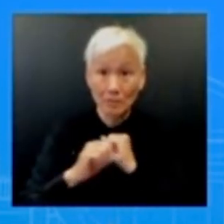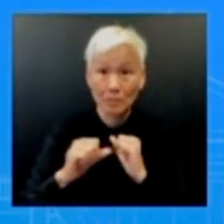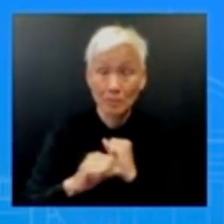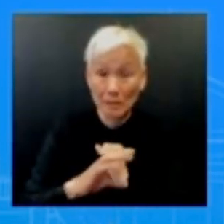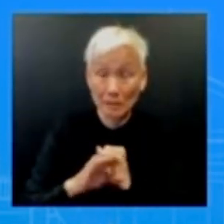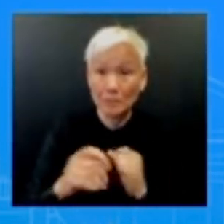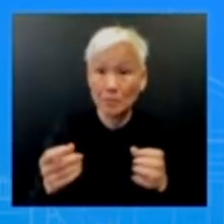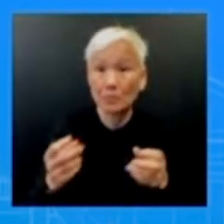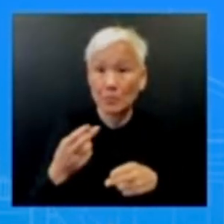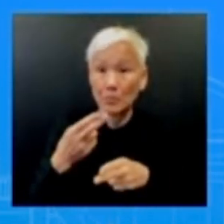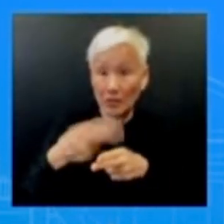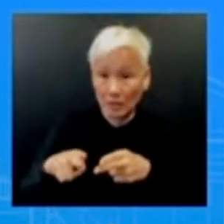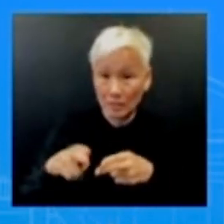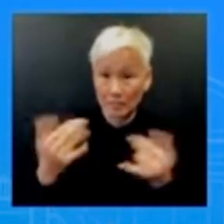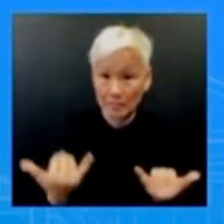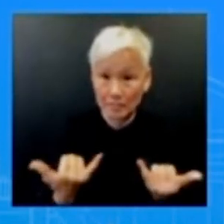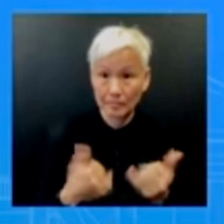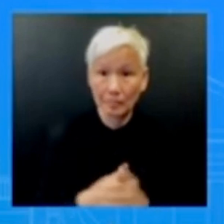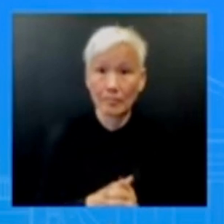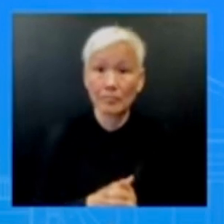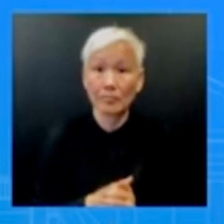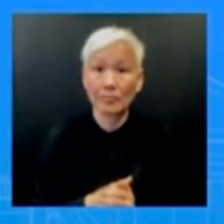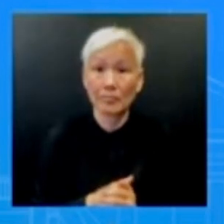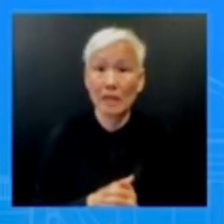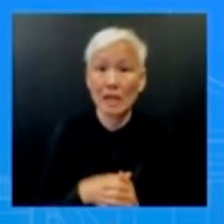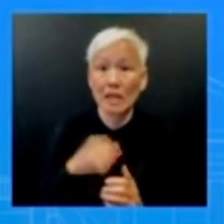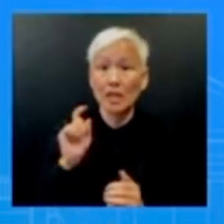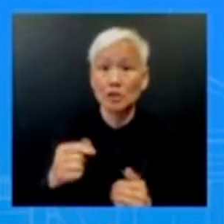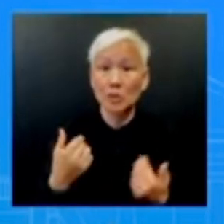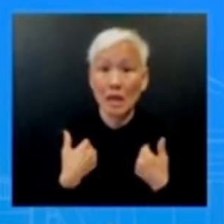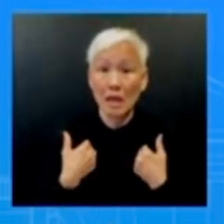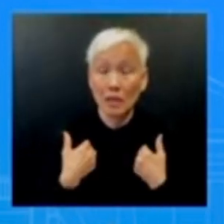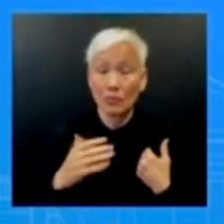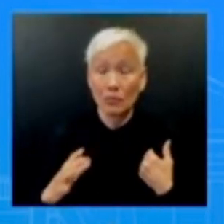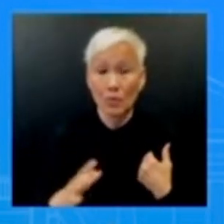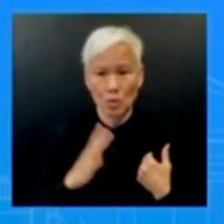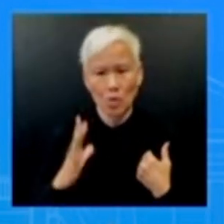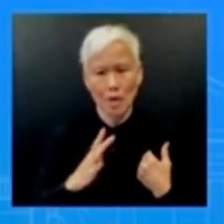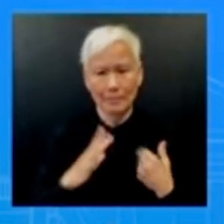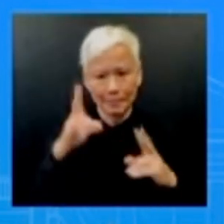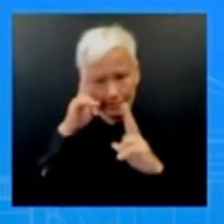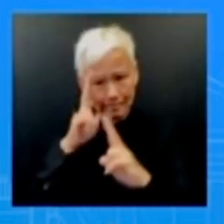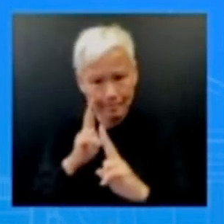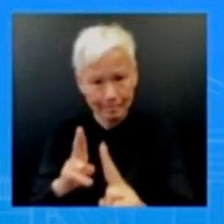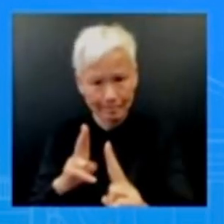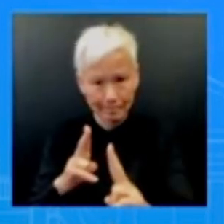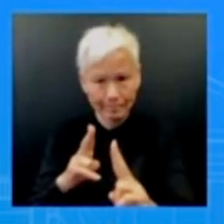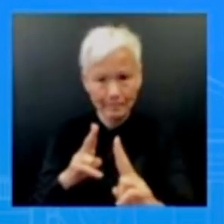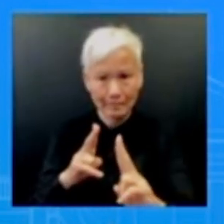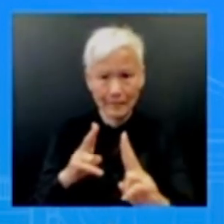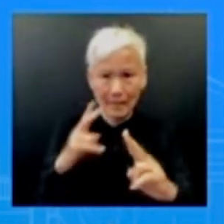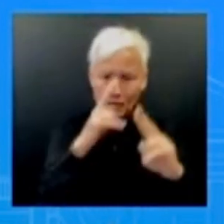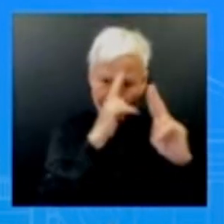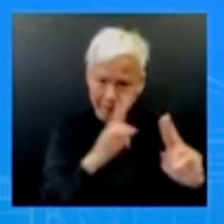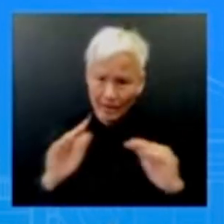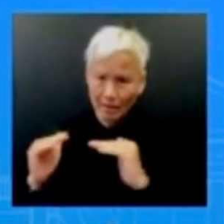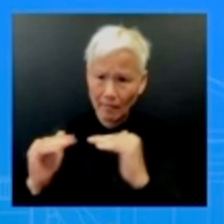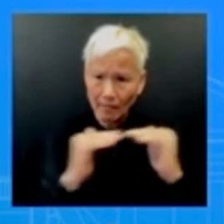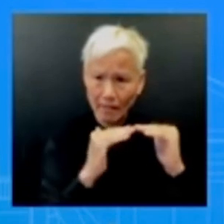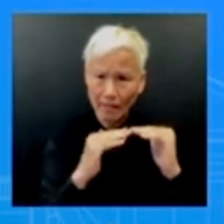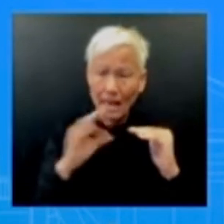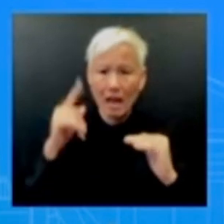that should have decorum, a room where folks should respect their colleagues and respect the guests that are here. And